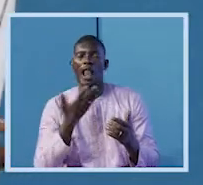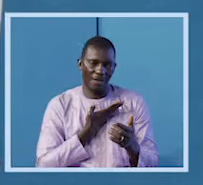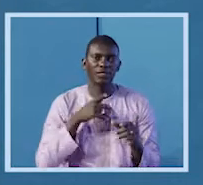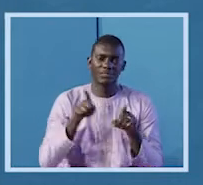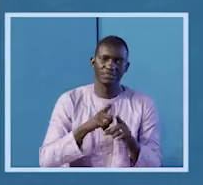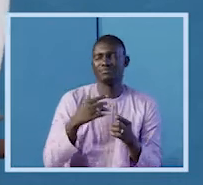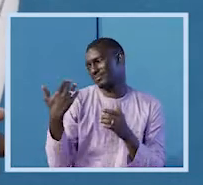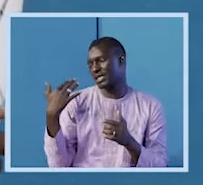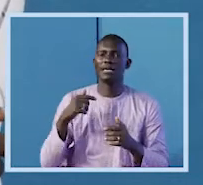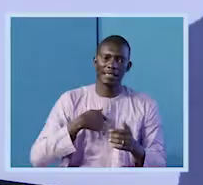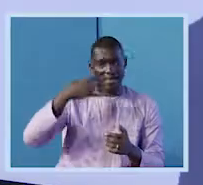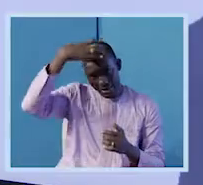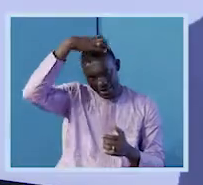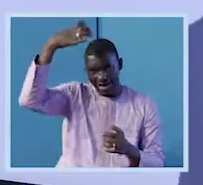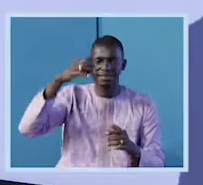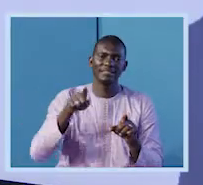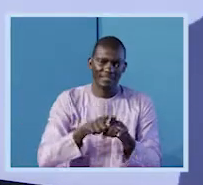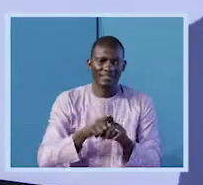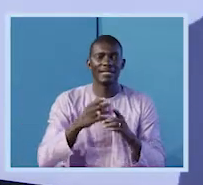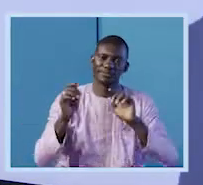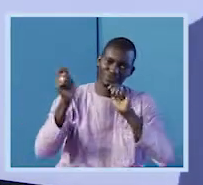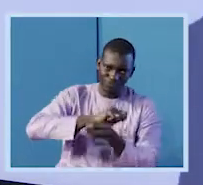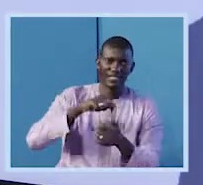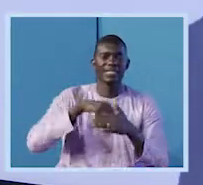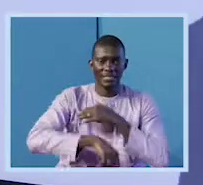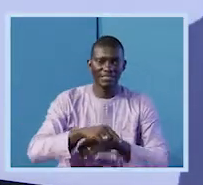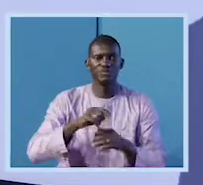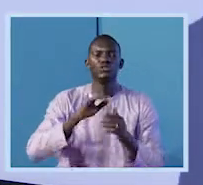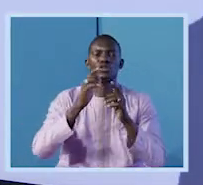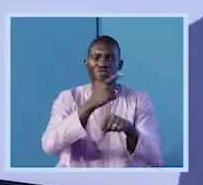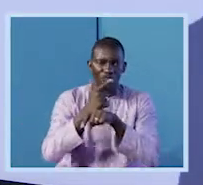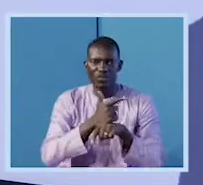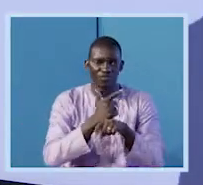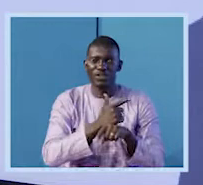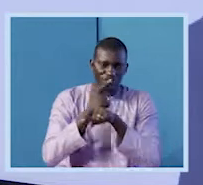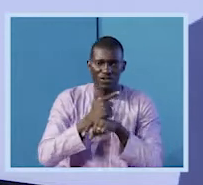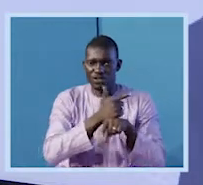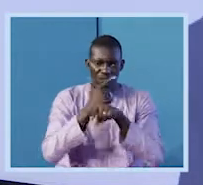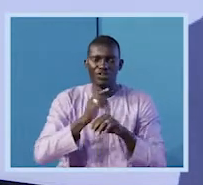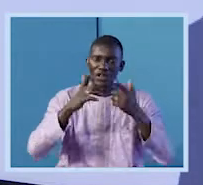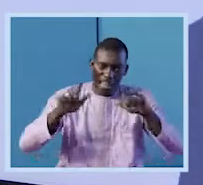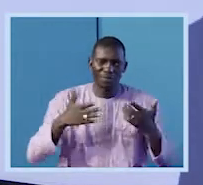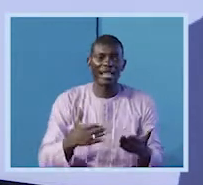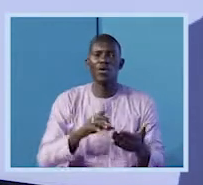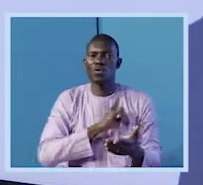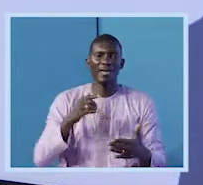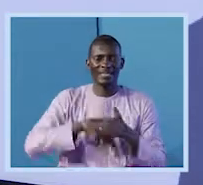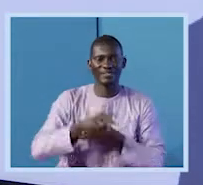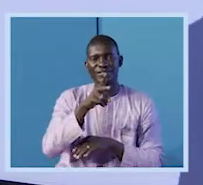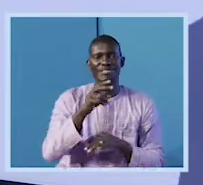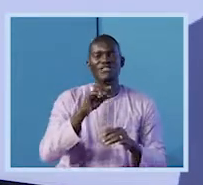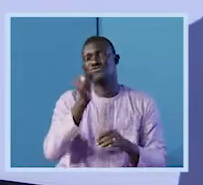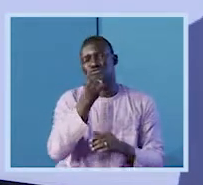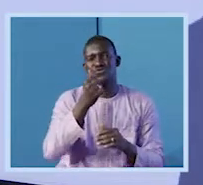it I headed. We now translated the manuals into video into video because now we are in the 21st century. Now